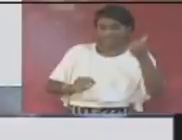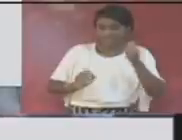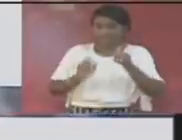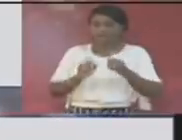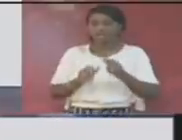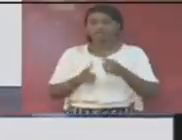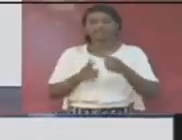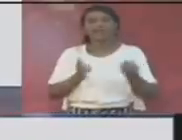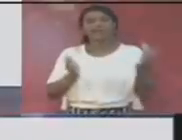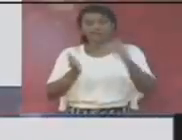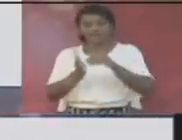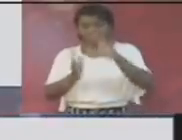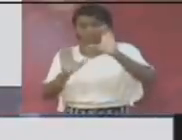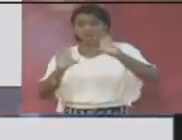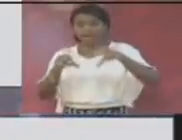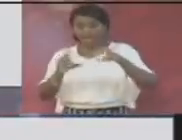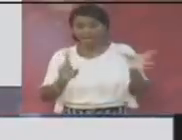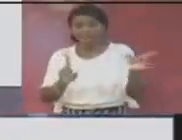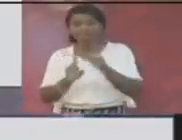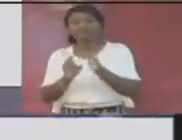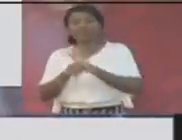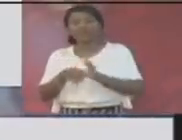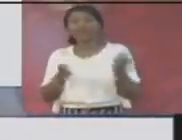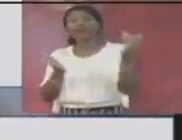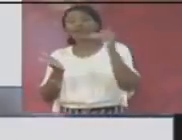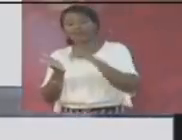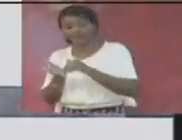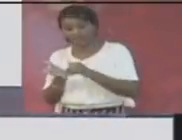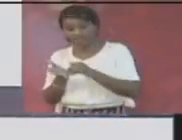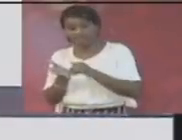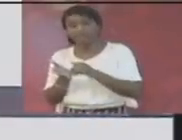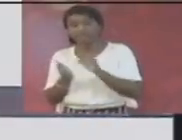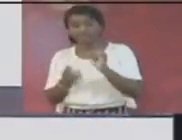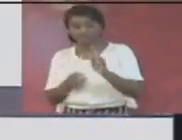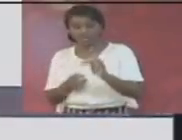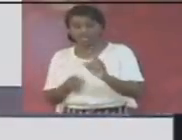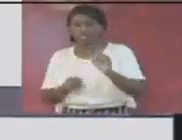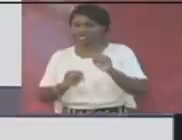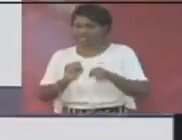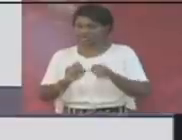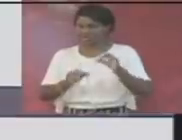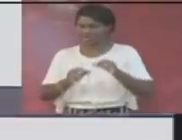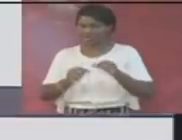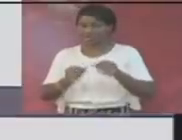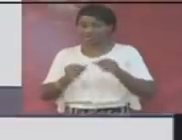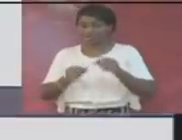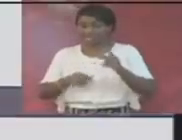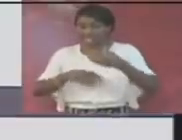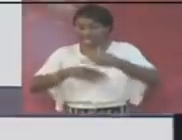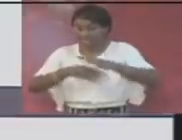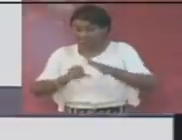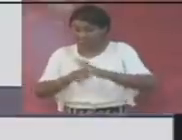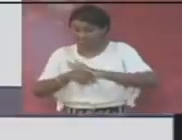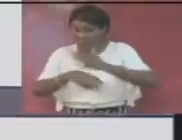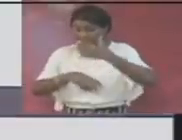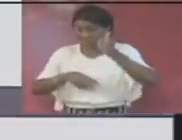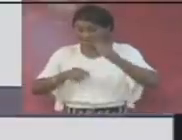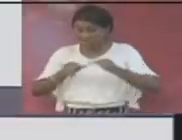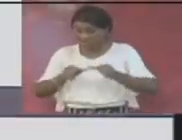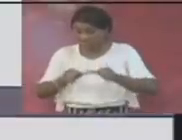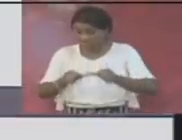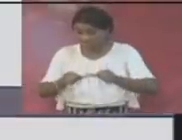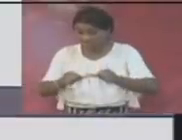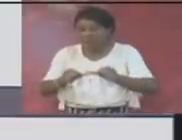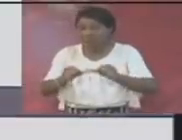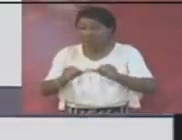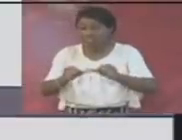So it's very, very important that even though long COVID is not contagious, those persons experiencing long COVID symptoms